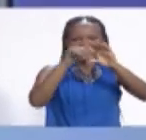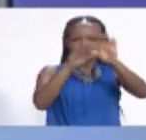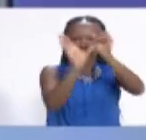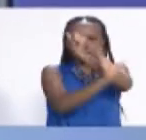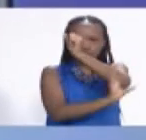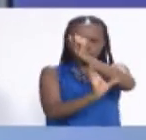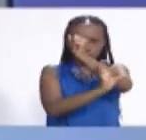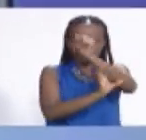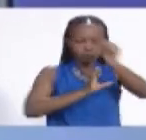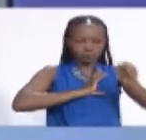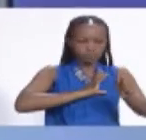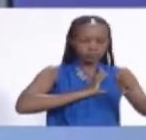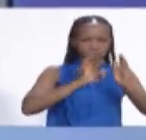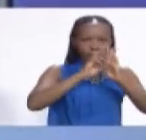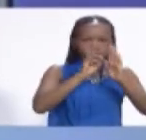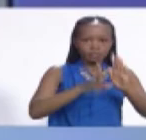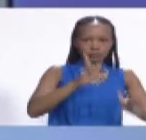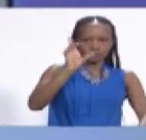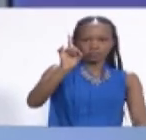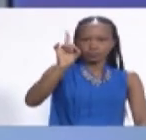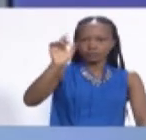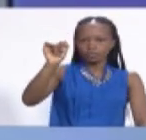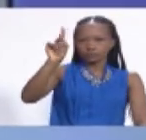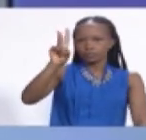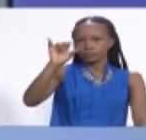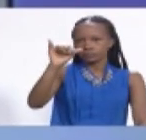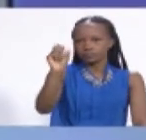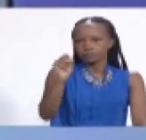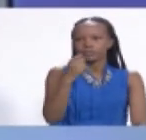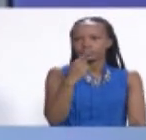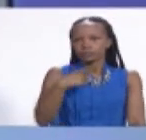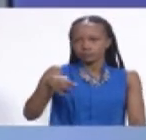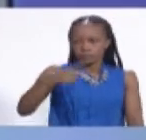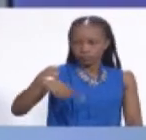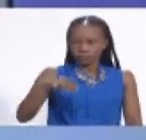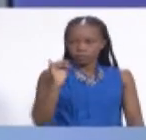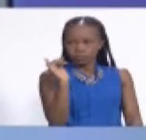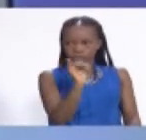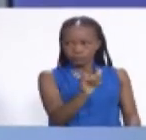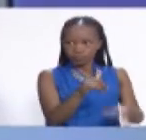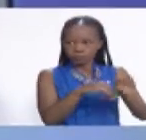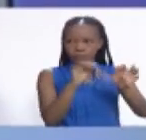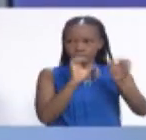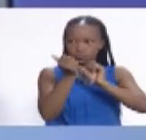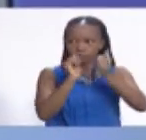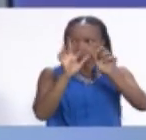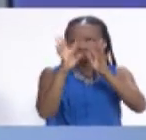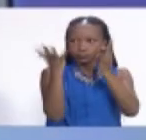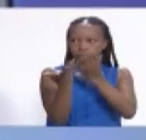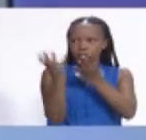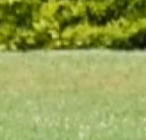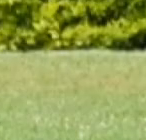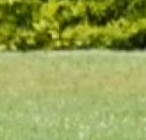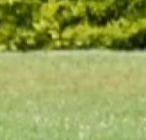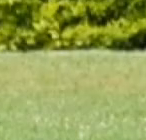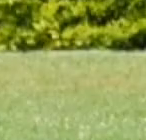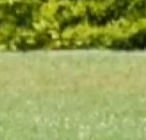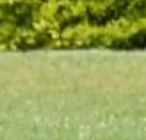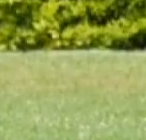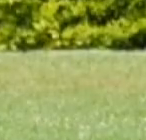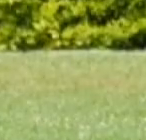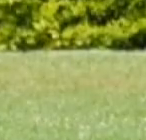very own Davis Mberia has more on the effect of coronavirus in the sporting world in the country.